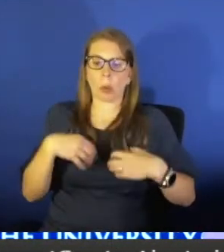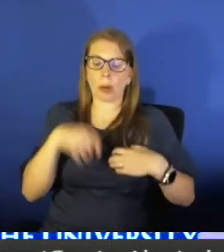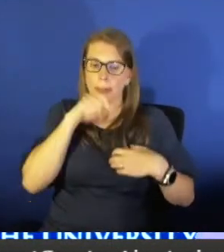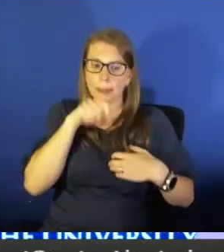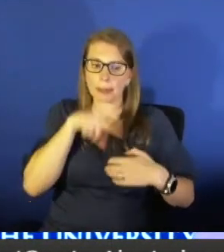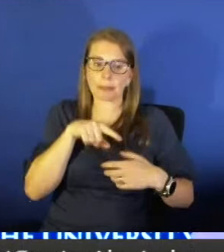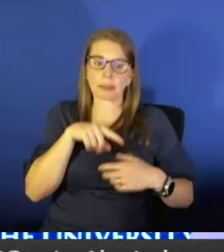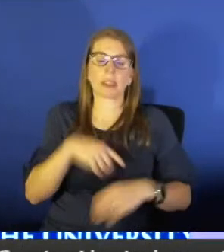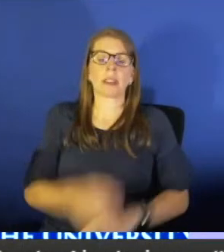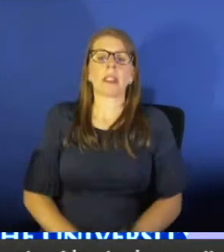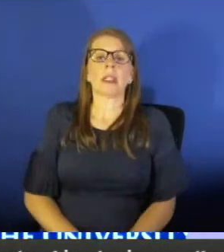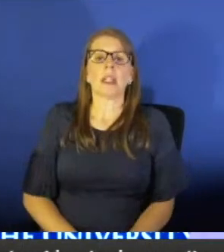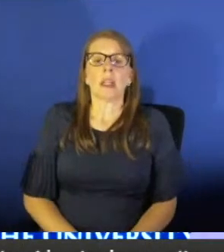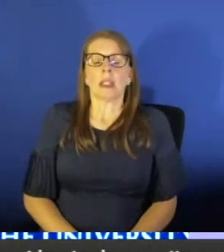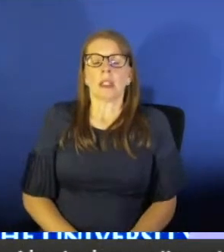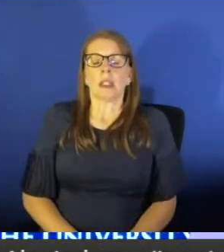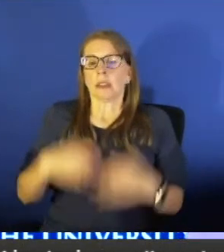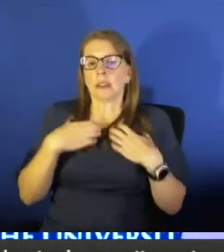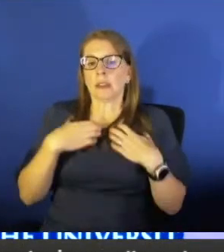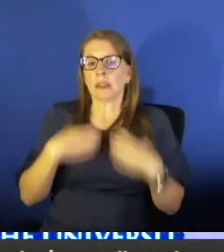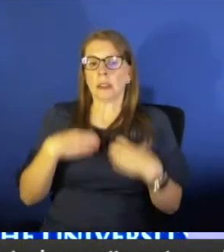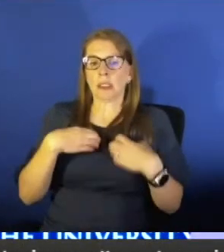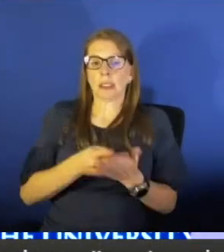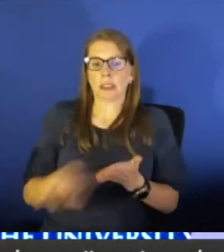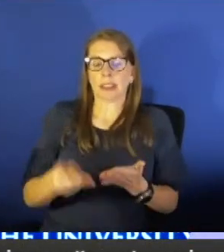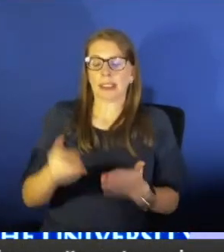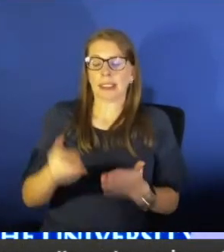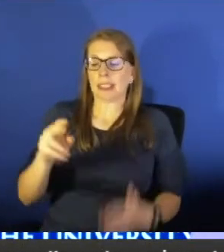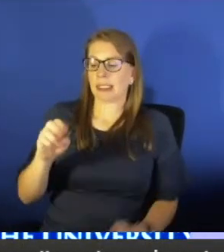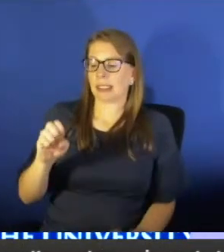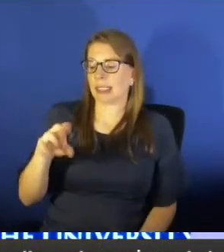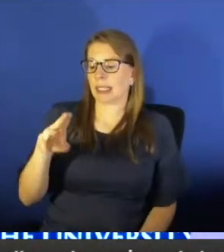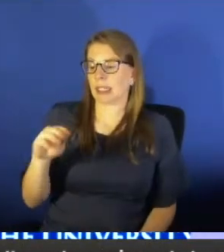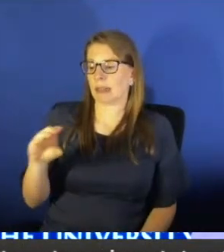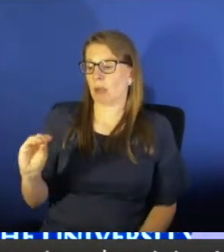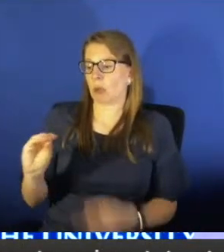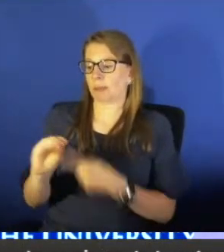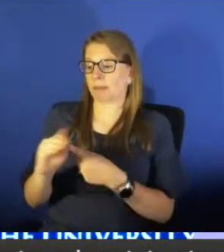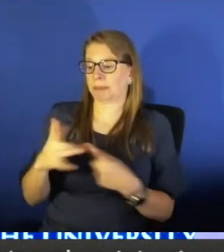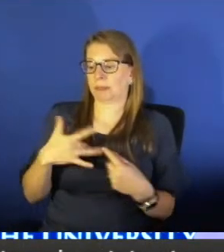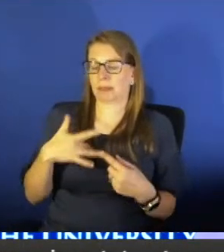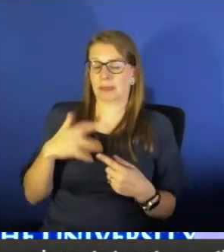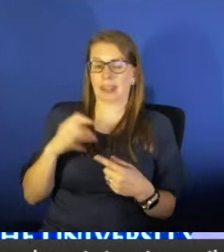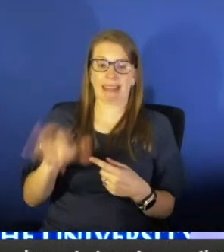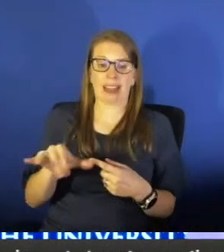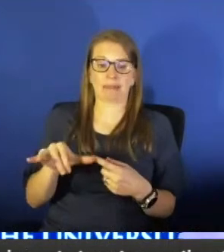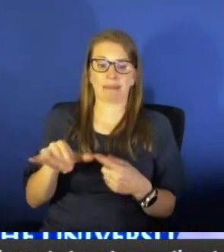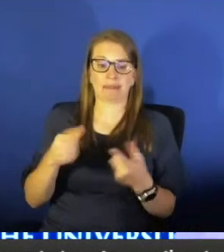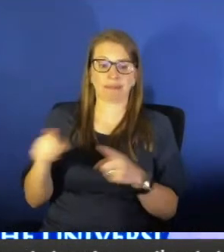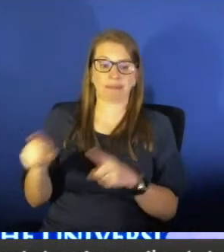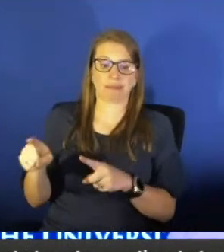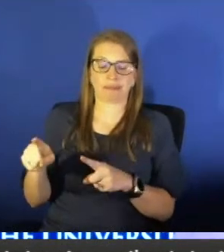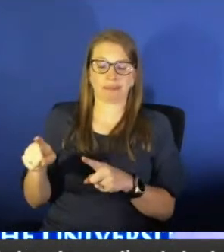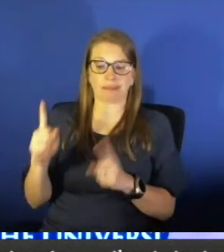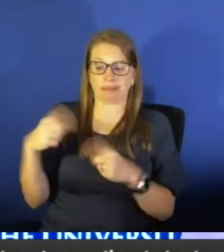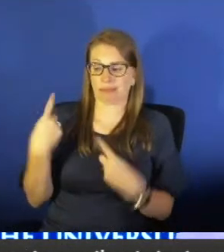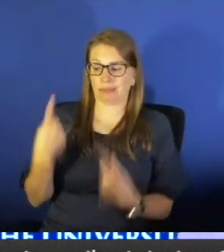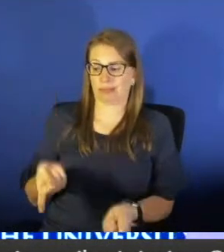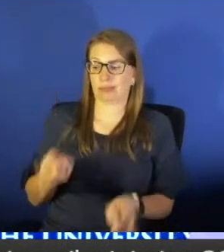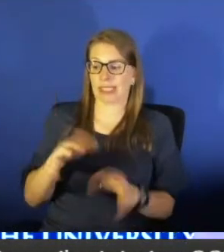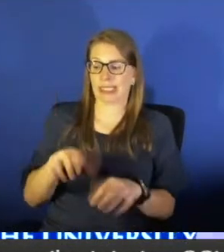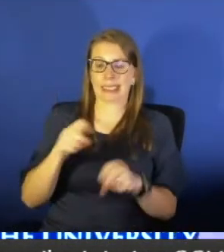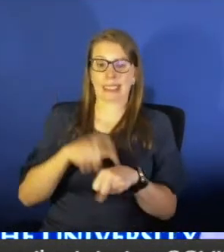here? We are talking about respiratory failure, ECMO. Typically, that has been going on now. That has taken time to develop